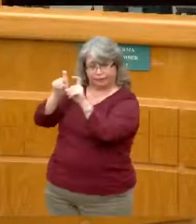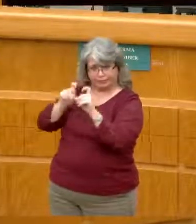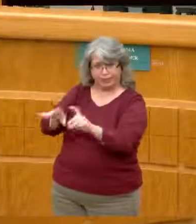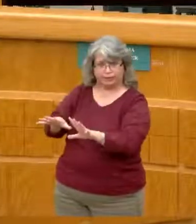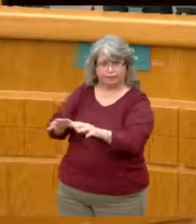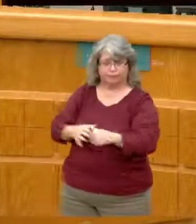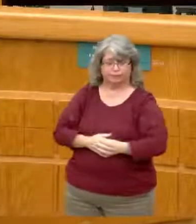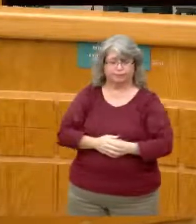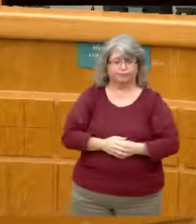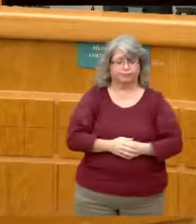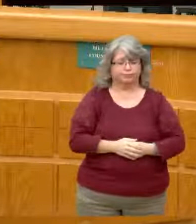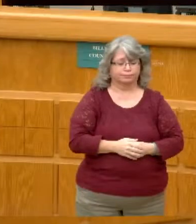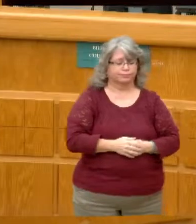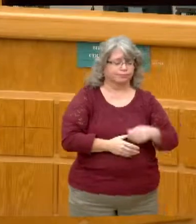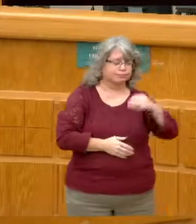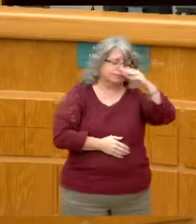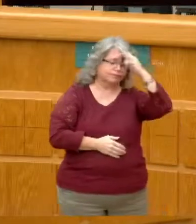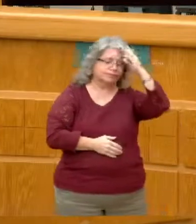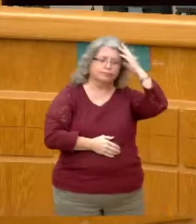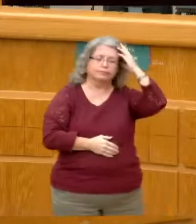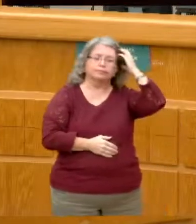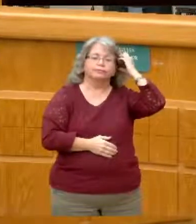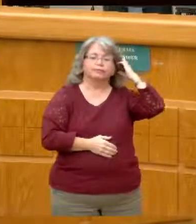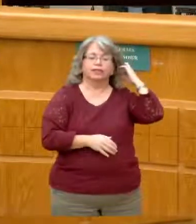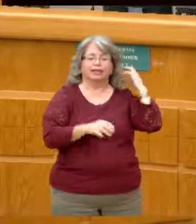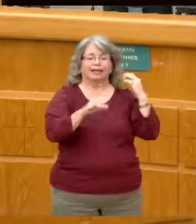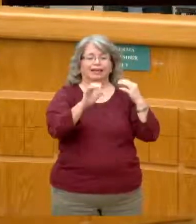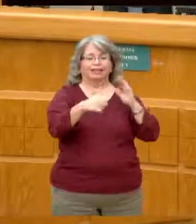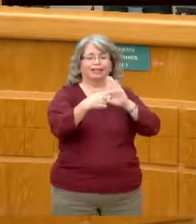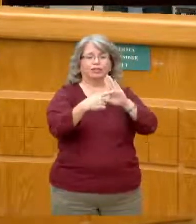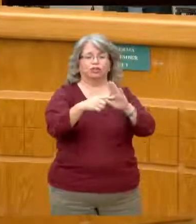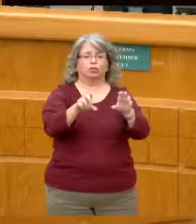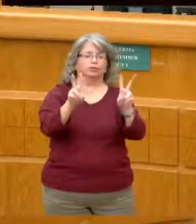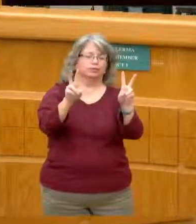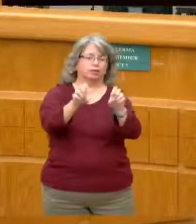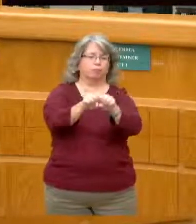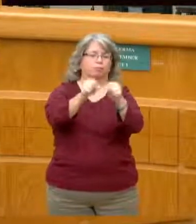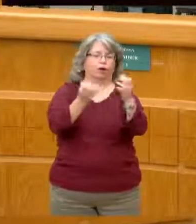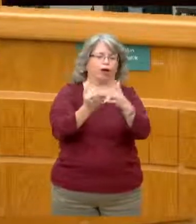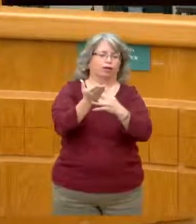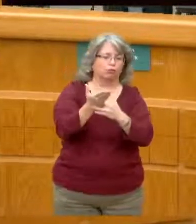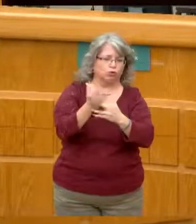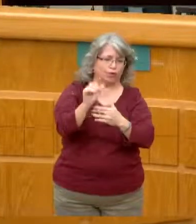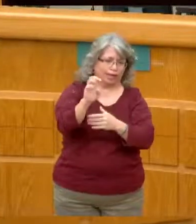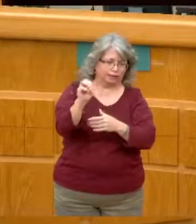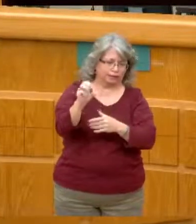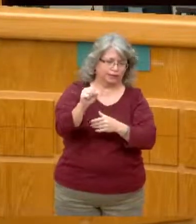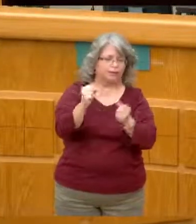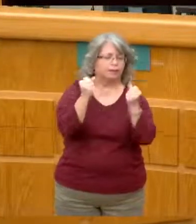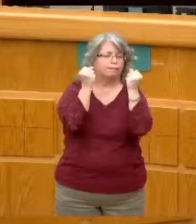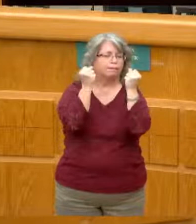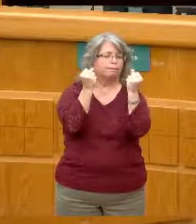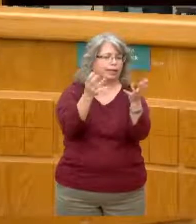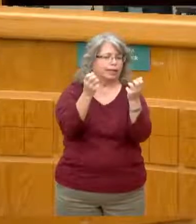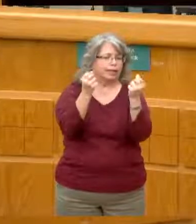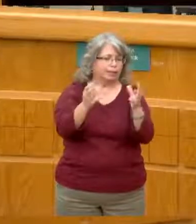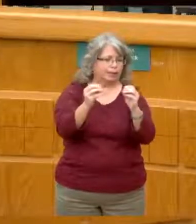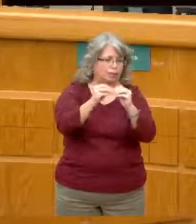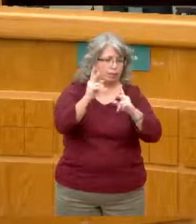Our next slide. So this is our vaccine breakthrough cases. Obviously, we have a lot more folks that are vaccinated now, so we're seeing more folks with